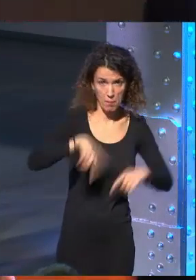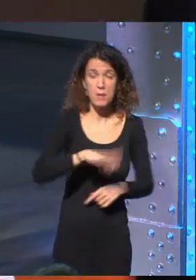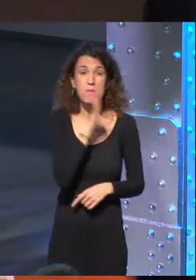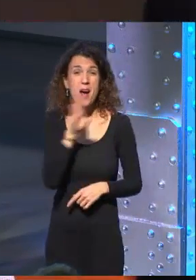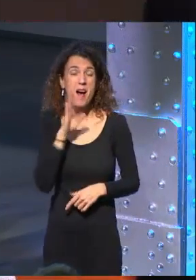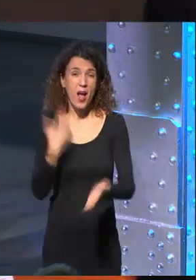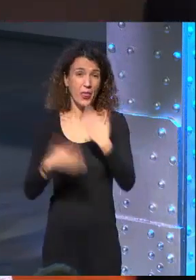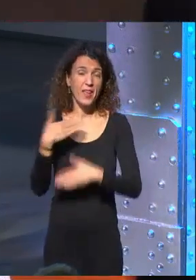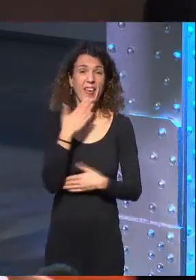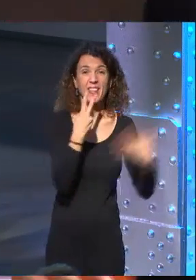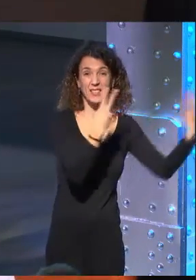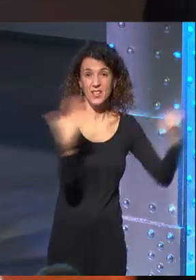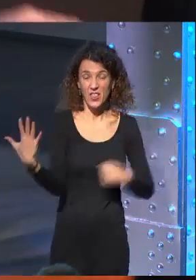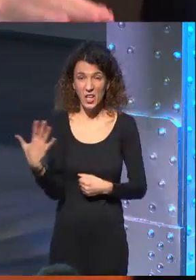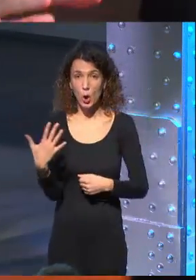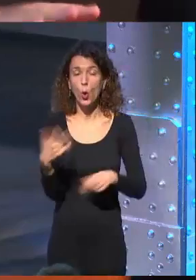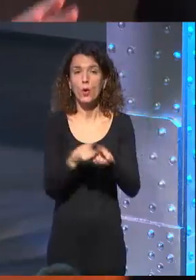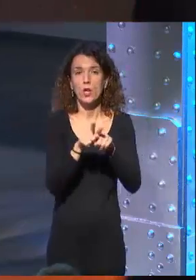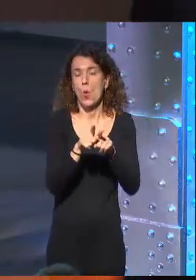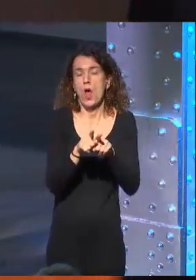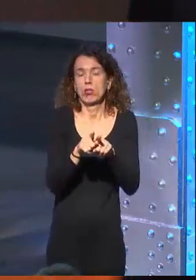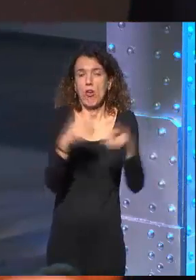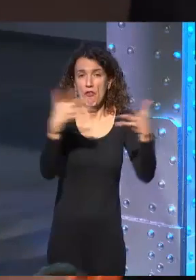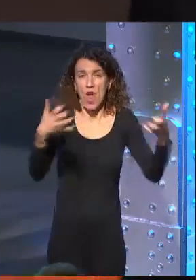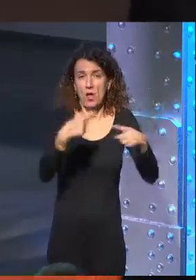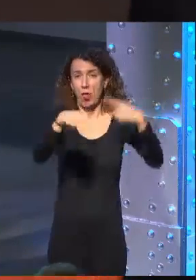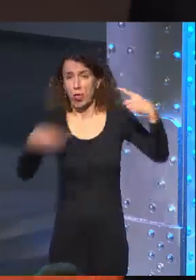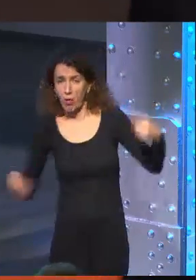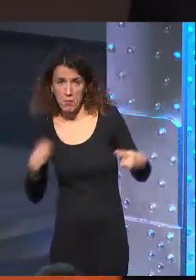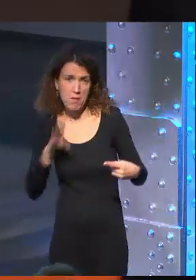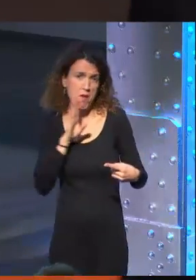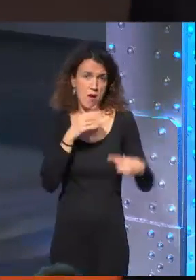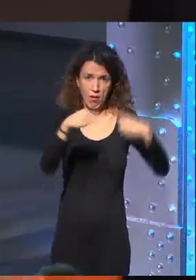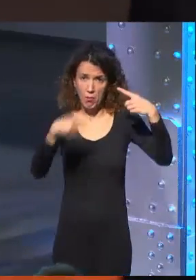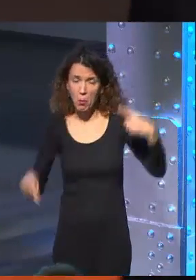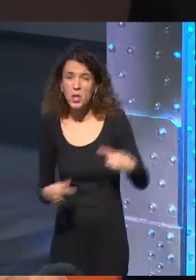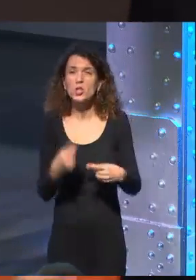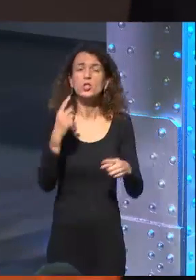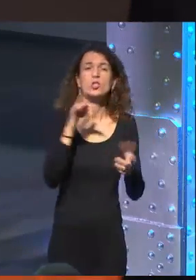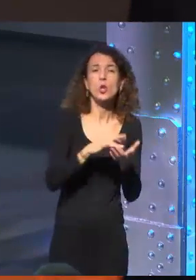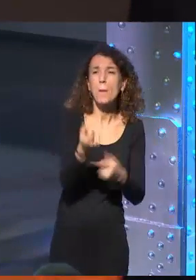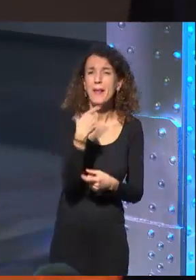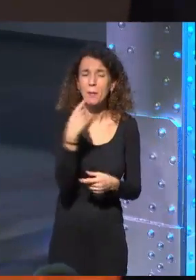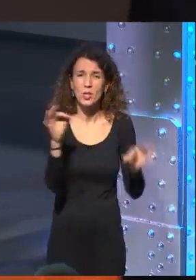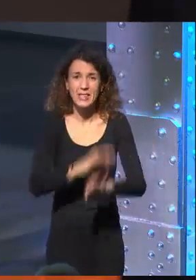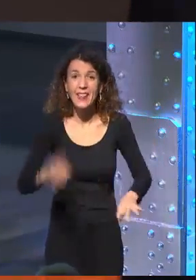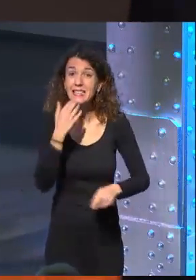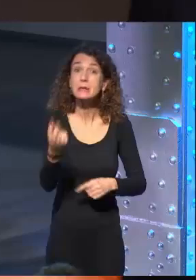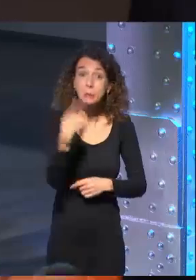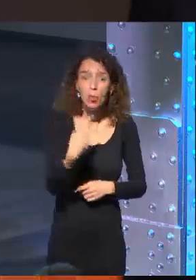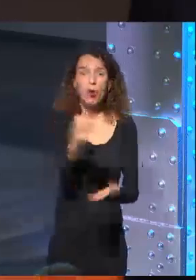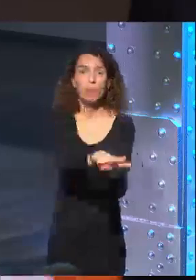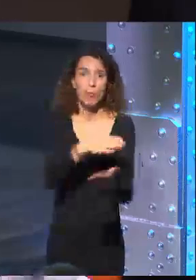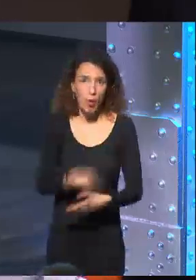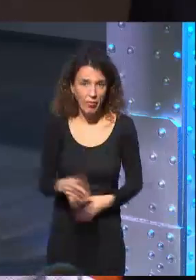to young people and to adult people. The other day, my mother, 75 years old, sent this paragraph in